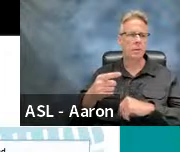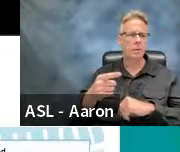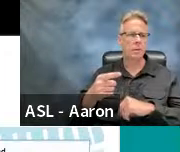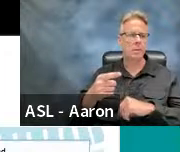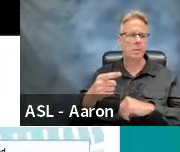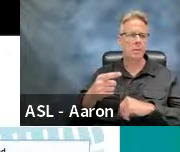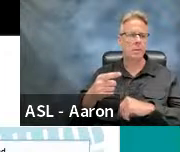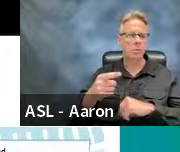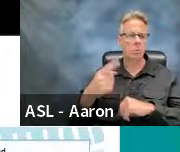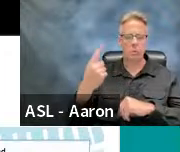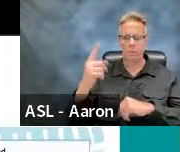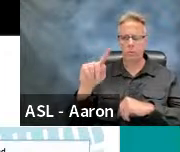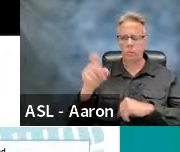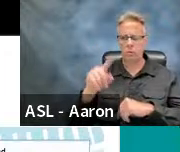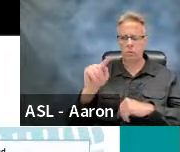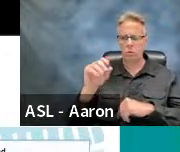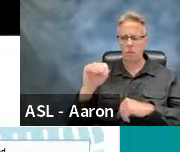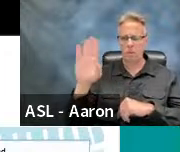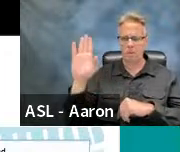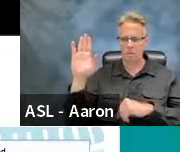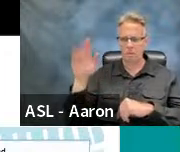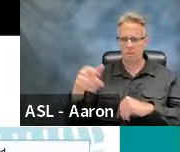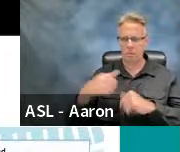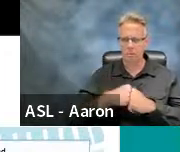We have a question from Tom.